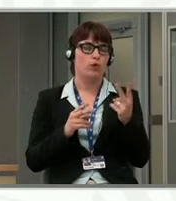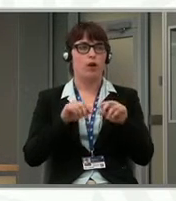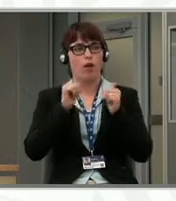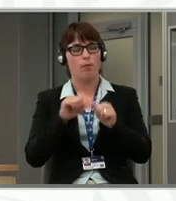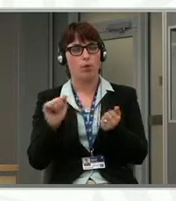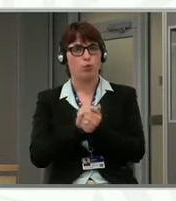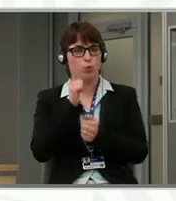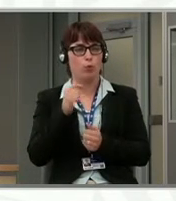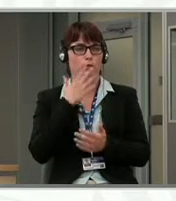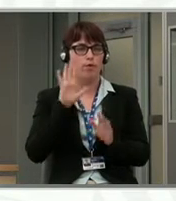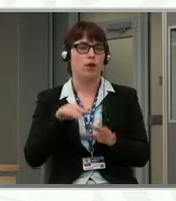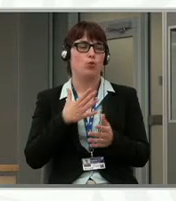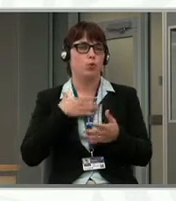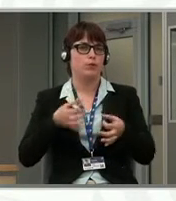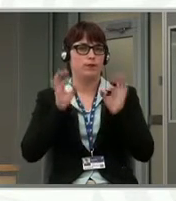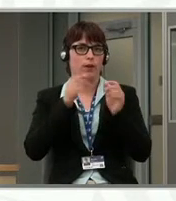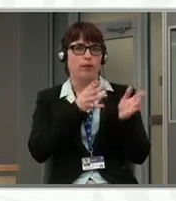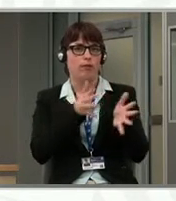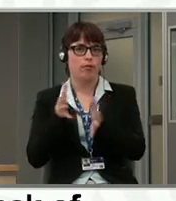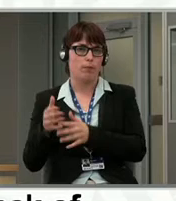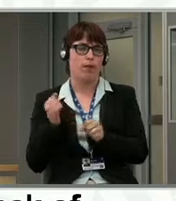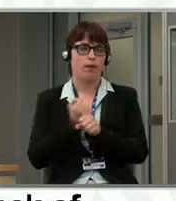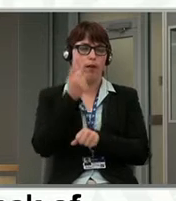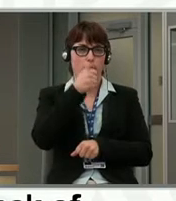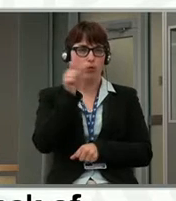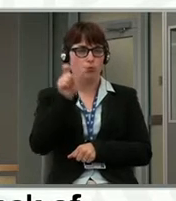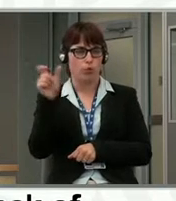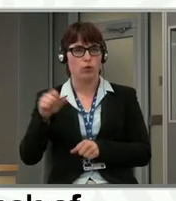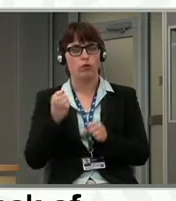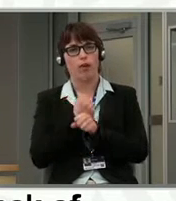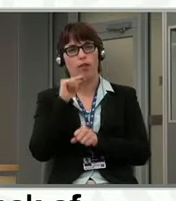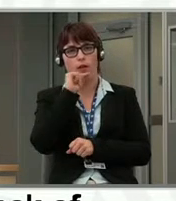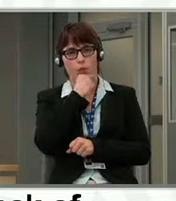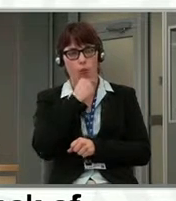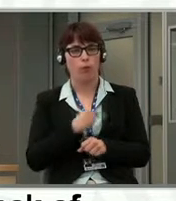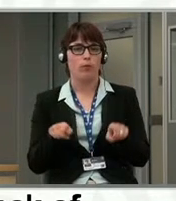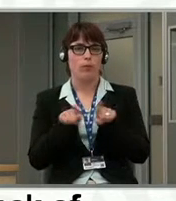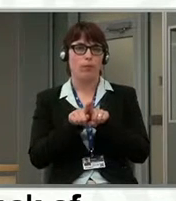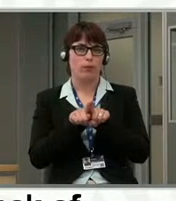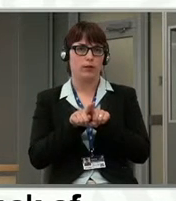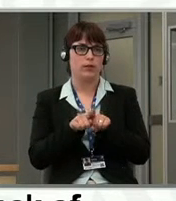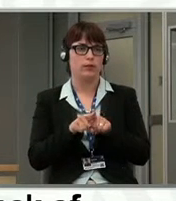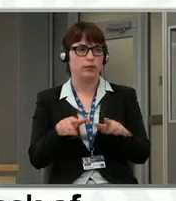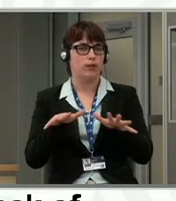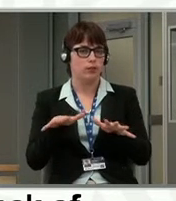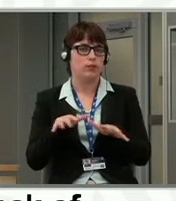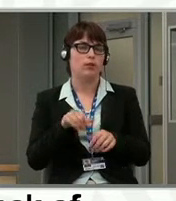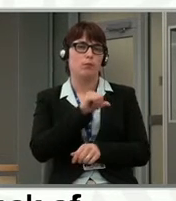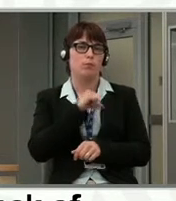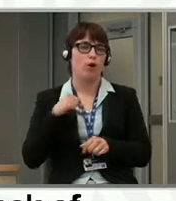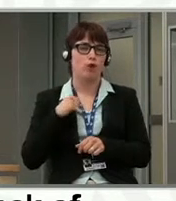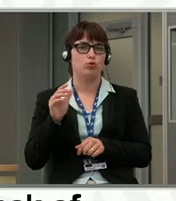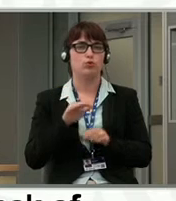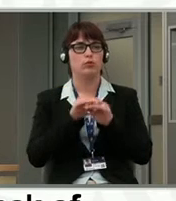the lack of one or both of these elements may significantly affect individuals and the whole economies,